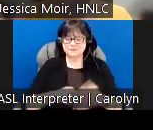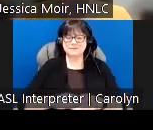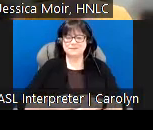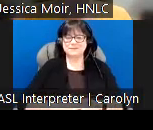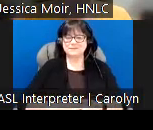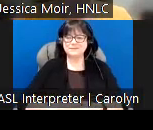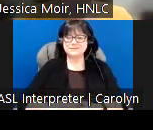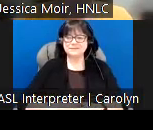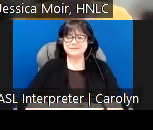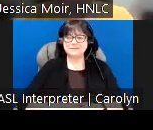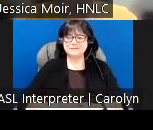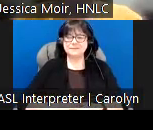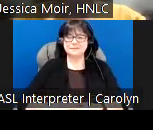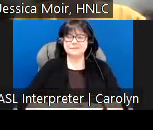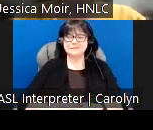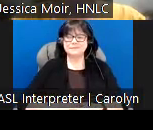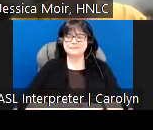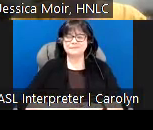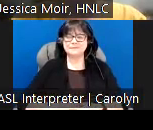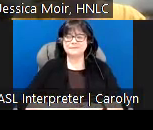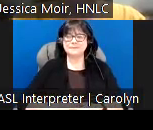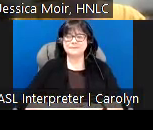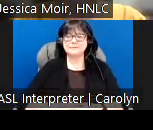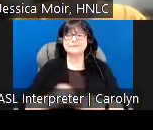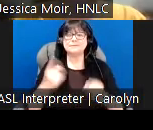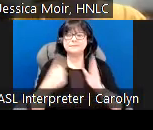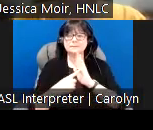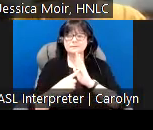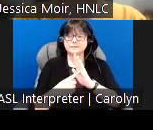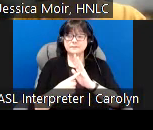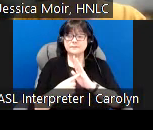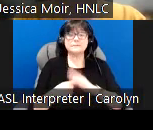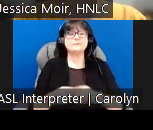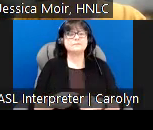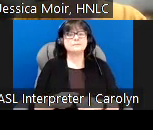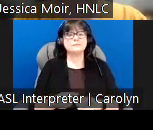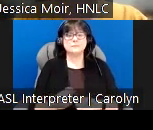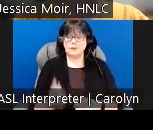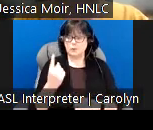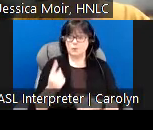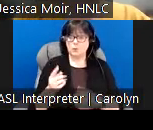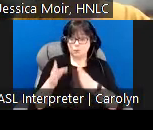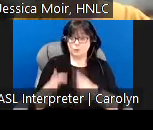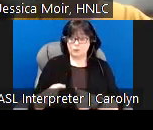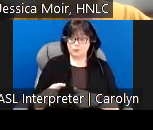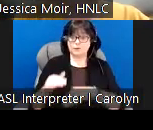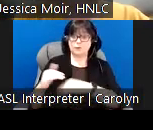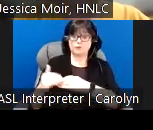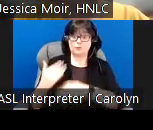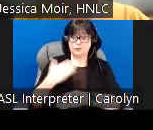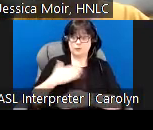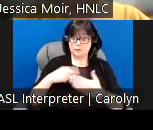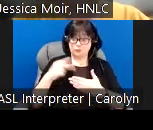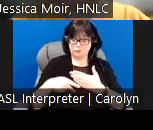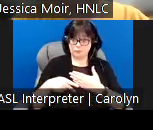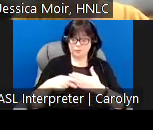So an example, we had somebody who was referred to our program and